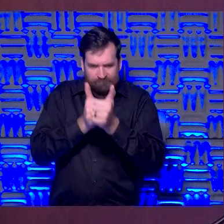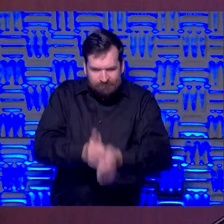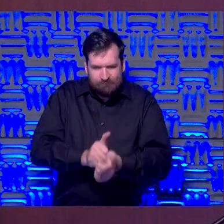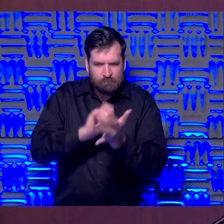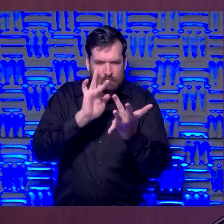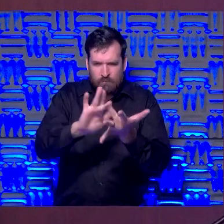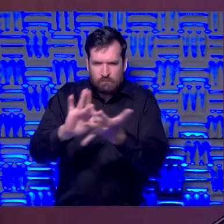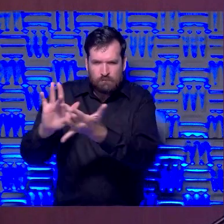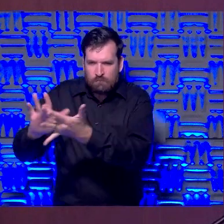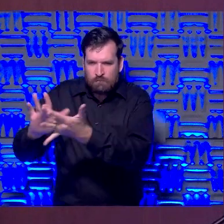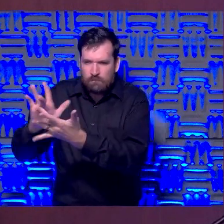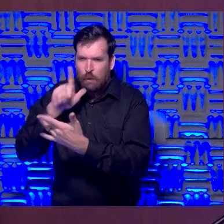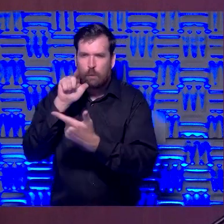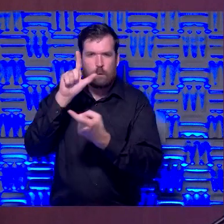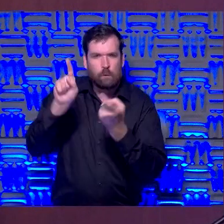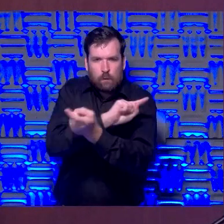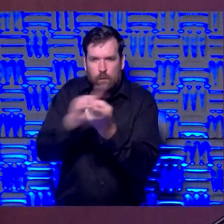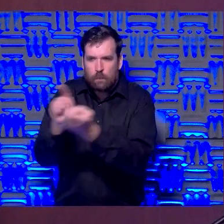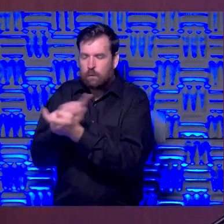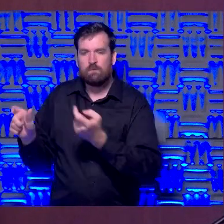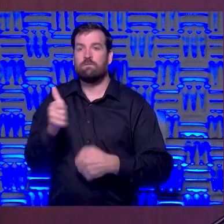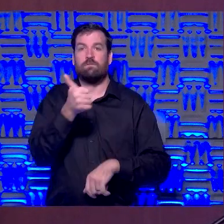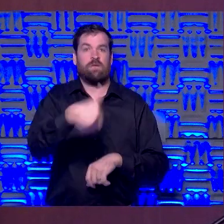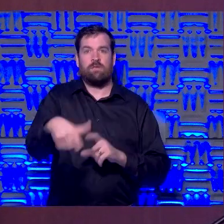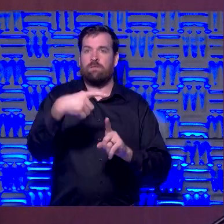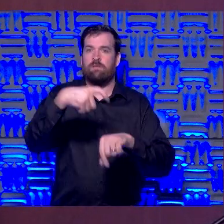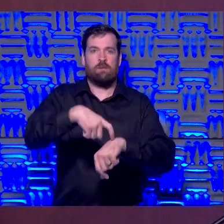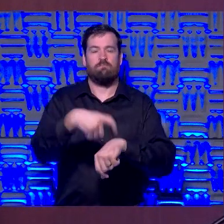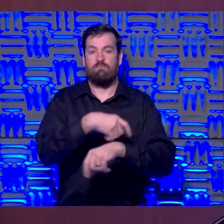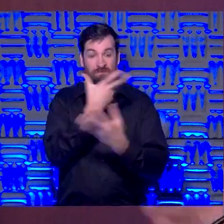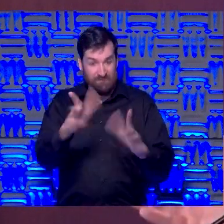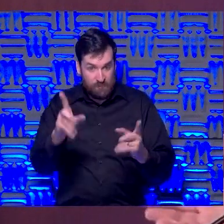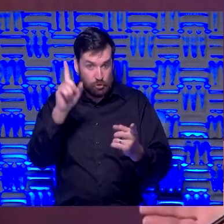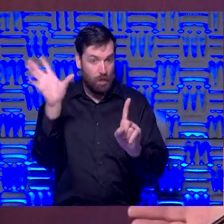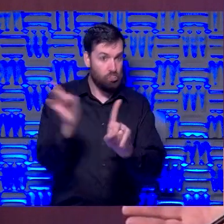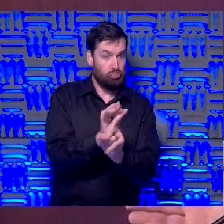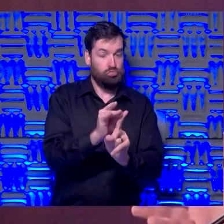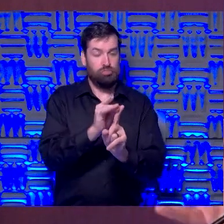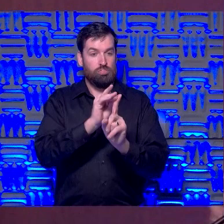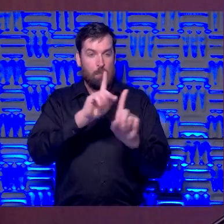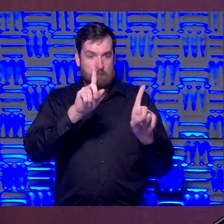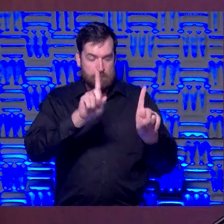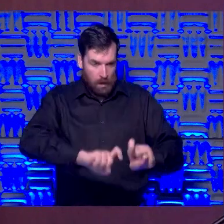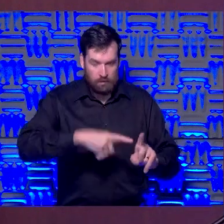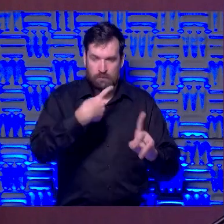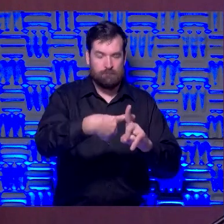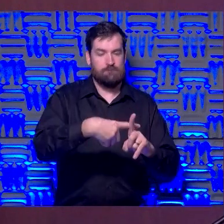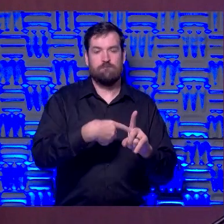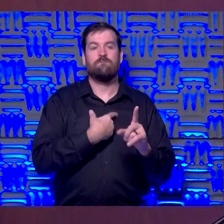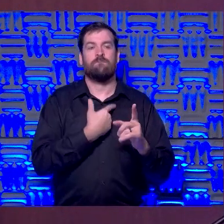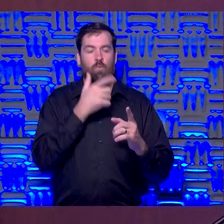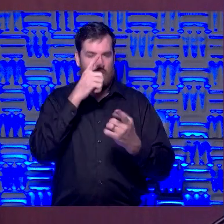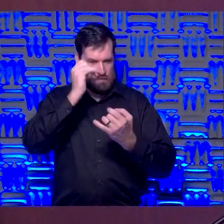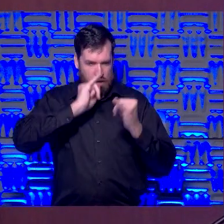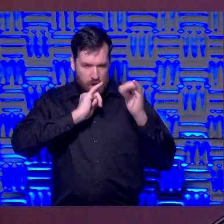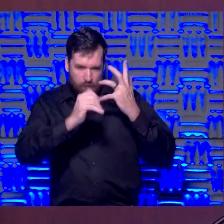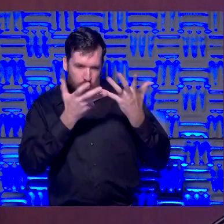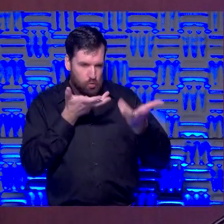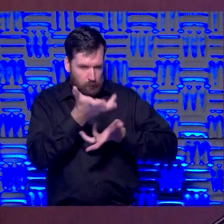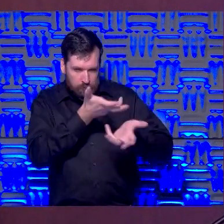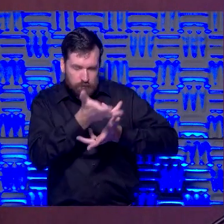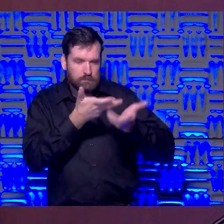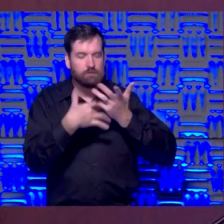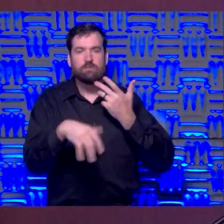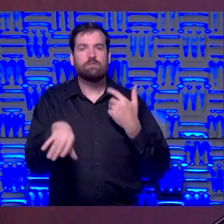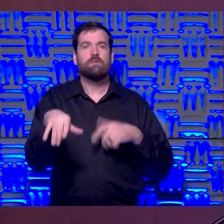they interview, anytime somebody's positive, they interview them, and you guys can describe it even better than I, but they interview them, and it's really a matter of figuring